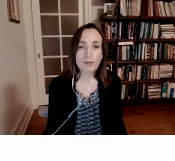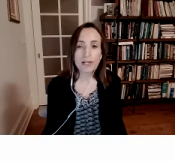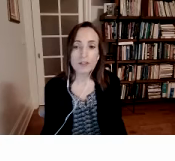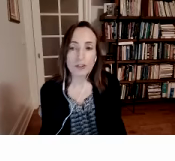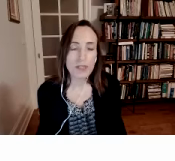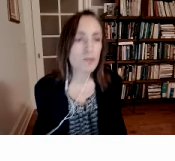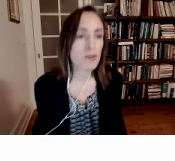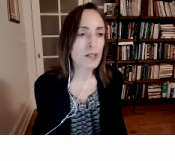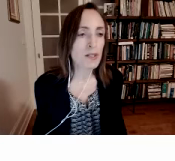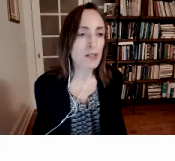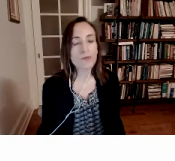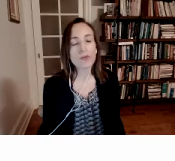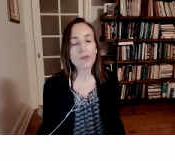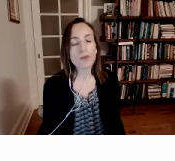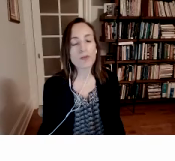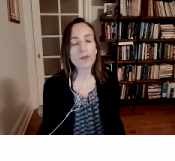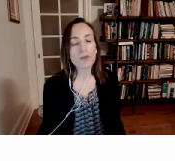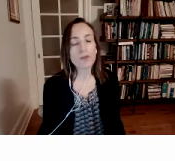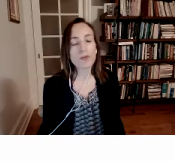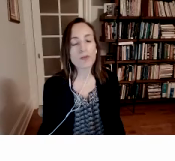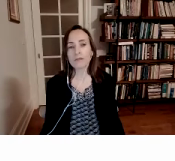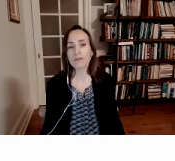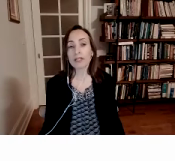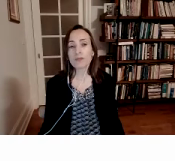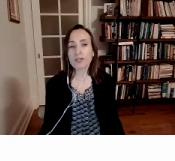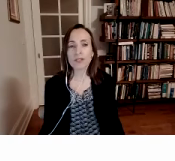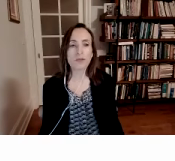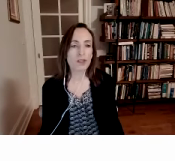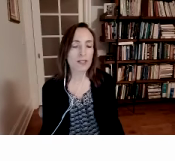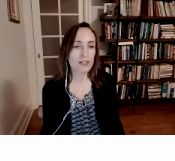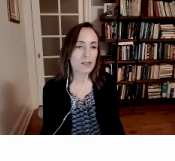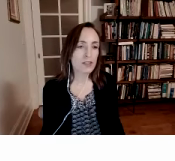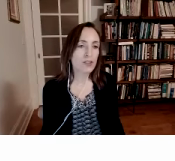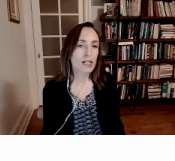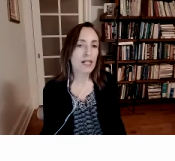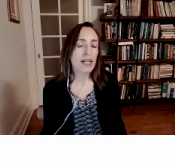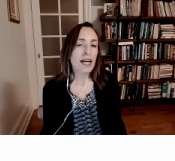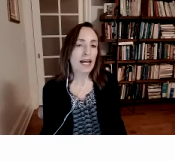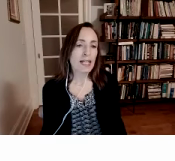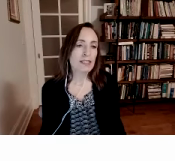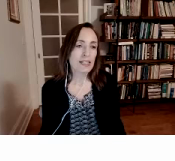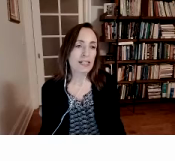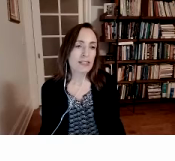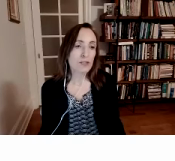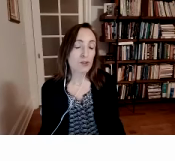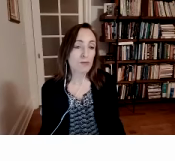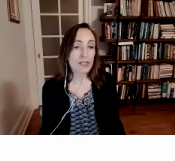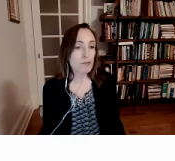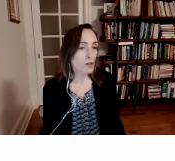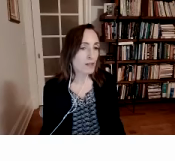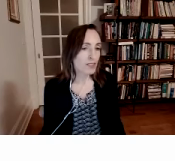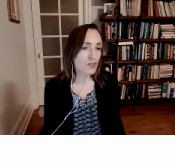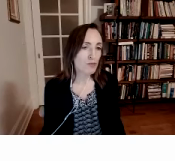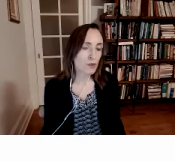So we ran two experiments, each with 30 native speakers of American English, and they were